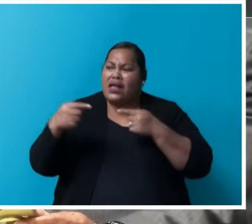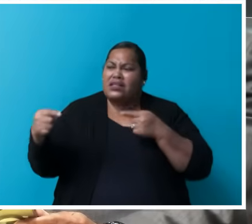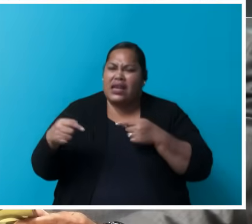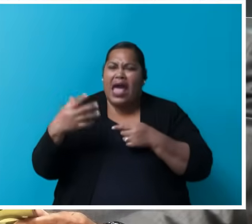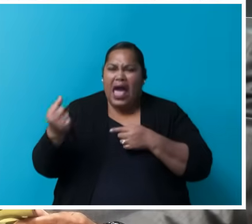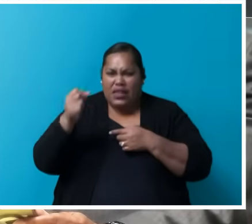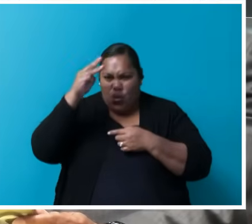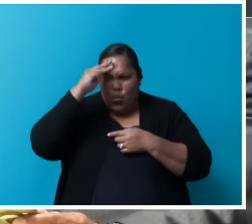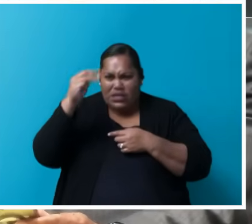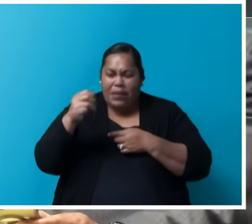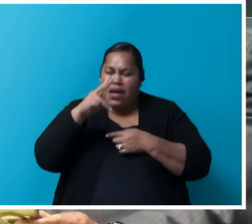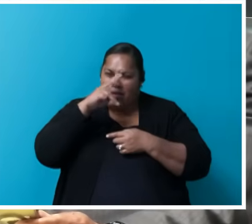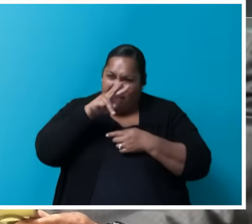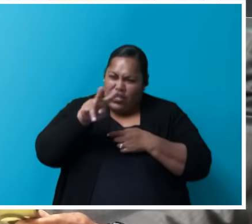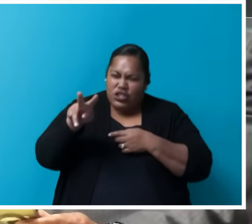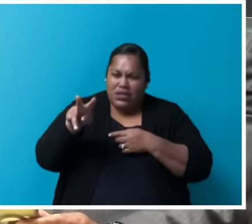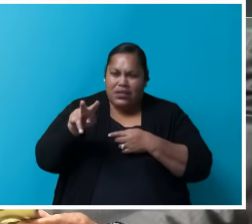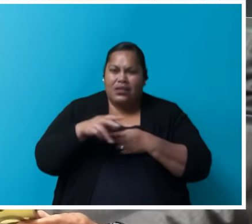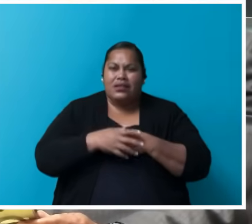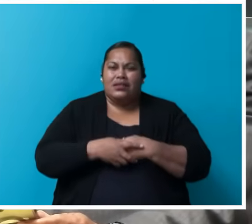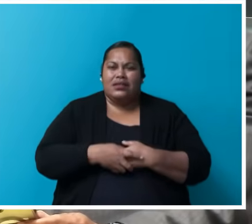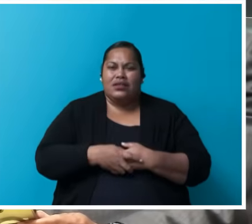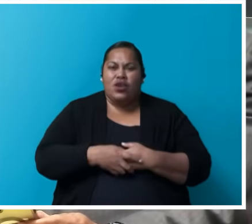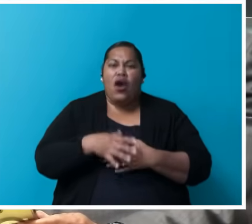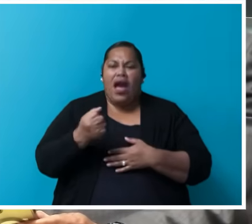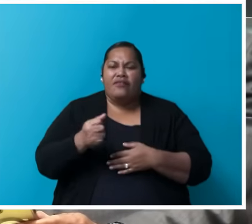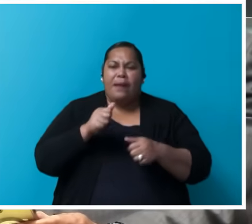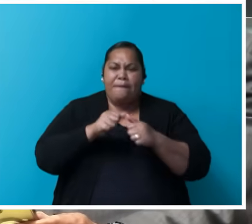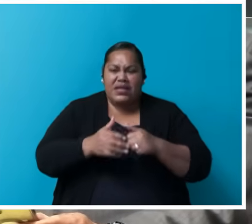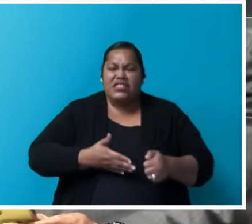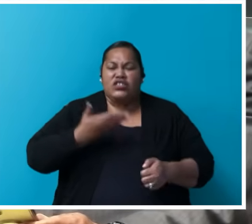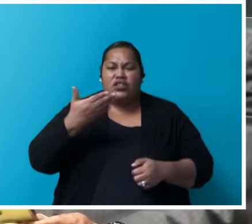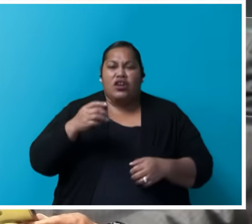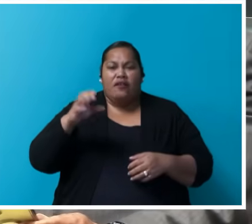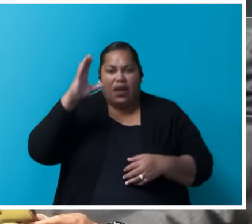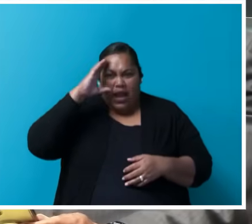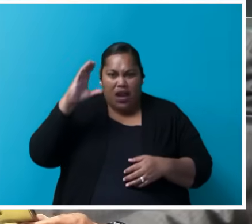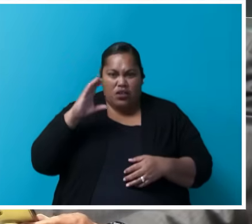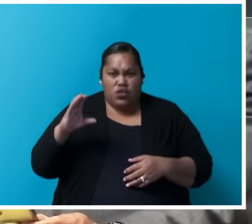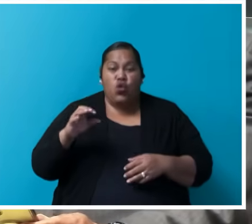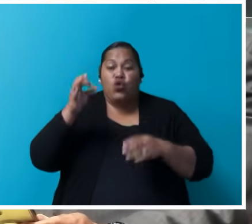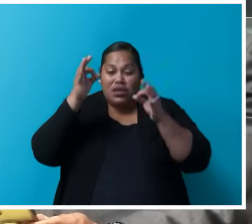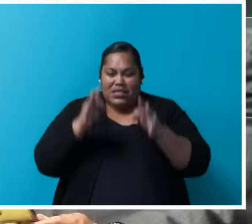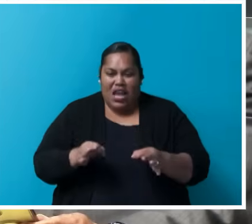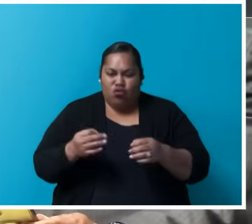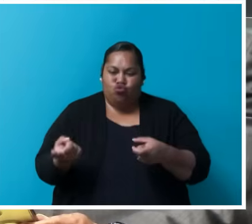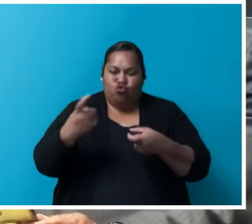wisdom, who had the vision, who had the best interest of the country, who decided to join